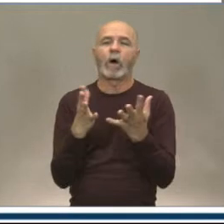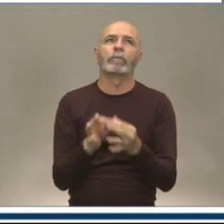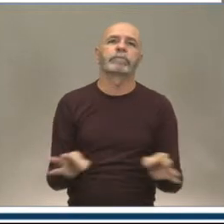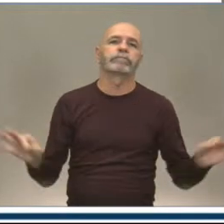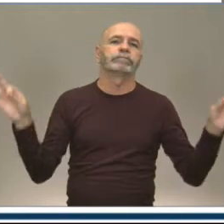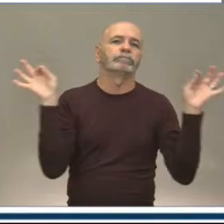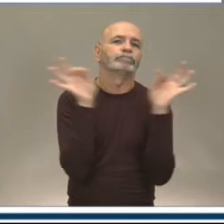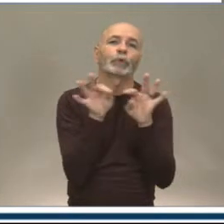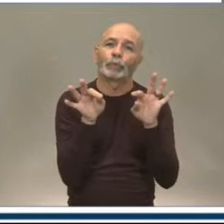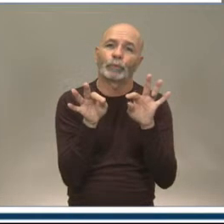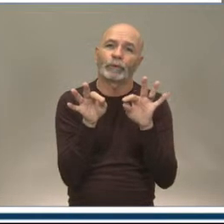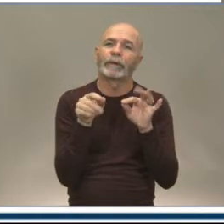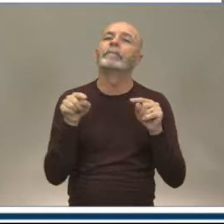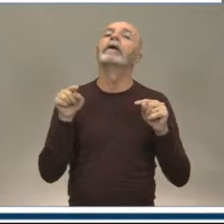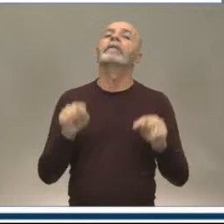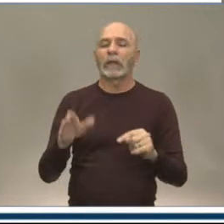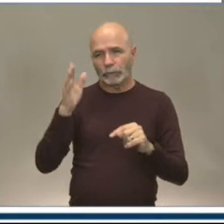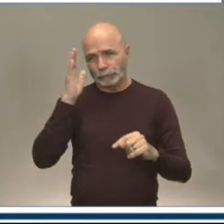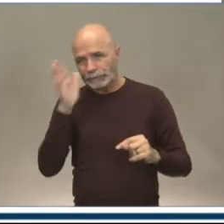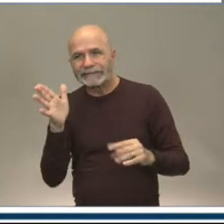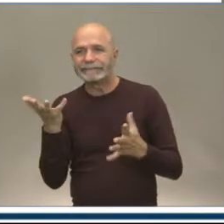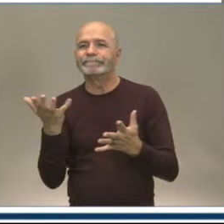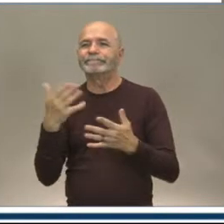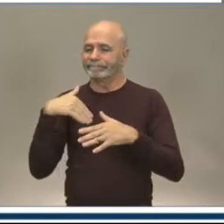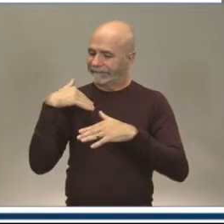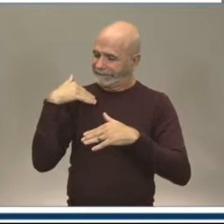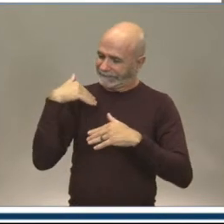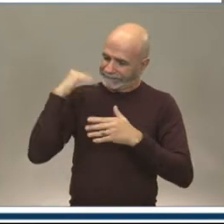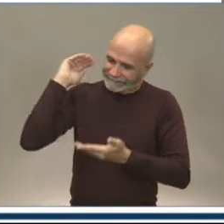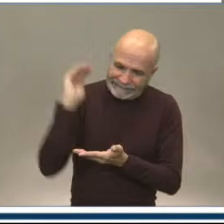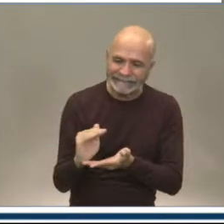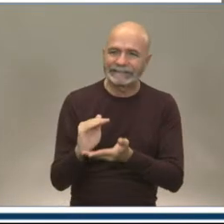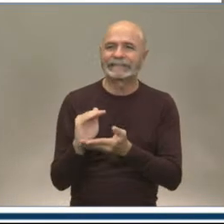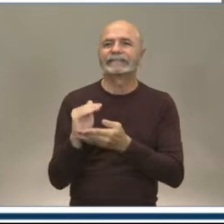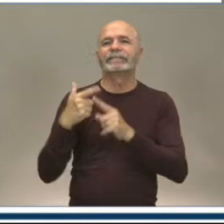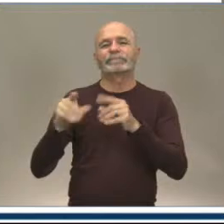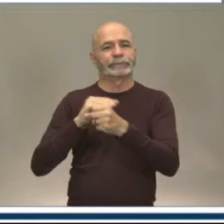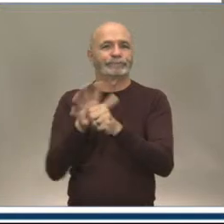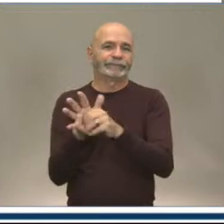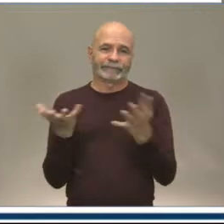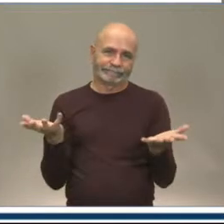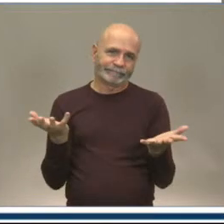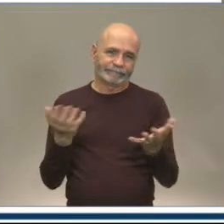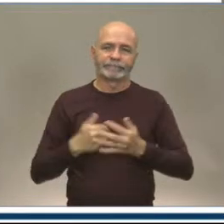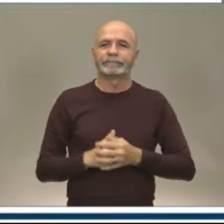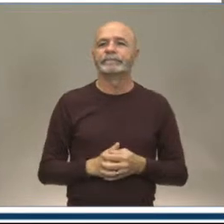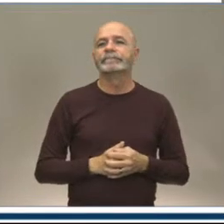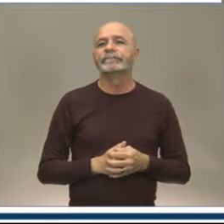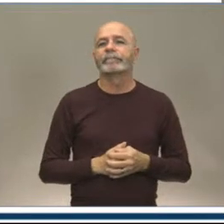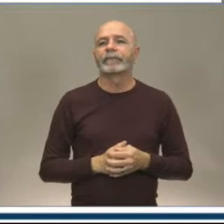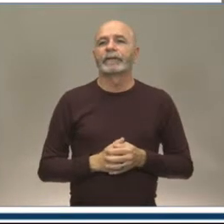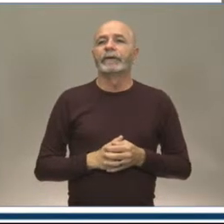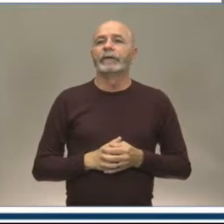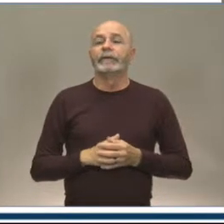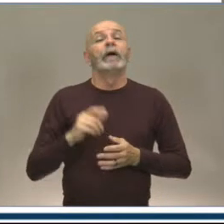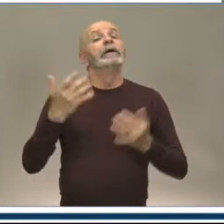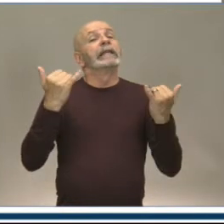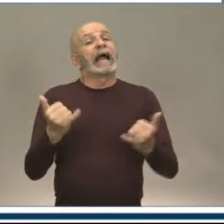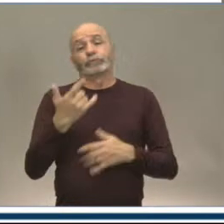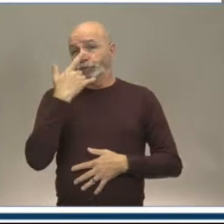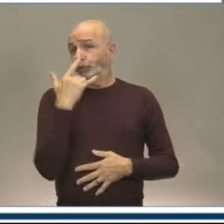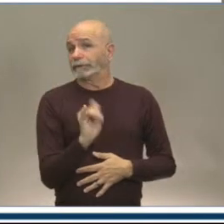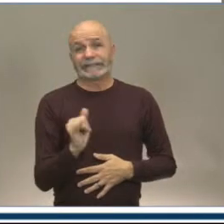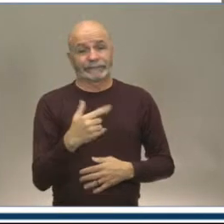in moving out of this pandemic. And we are putting the final touches on our vaccination program for this age